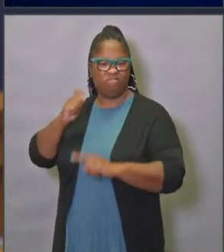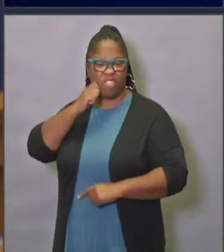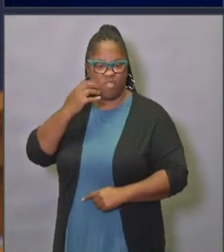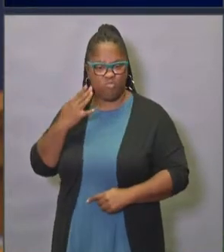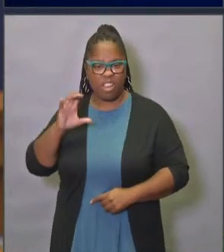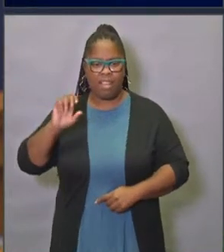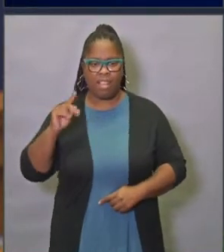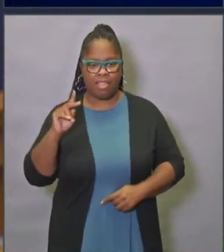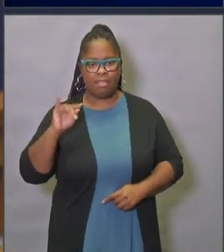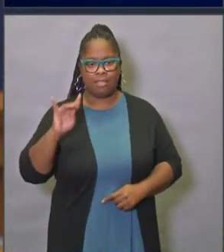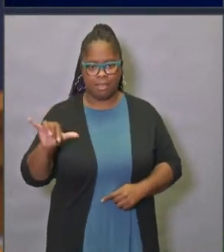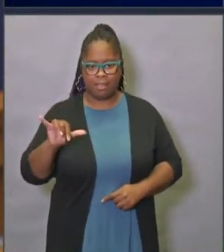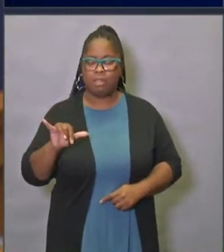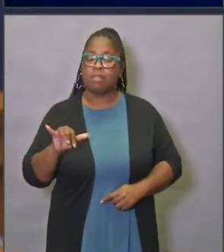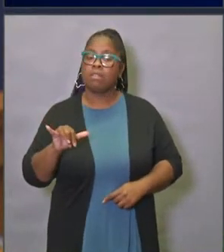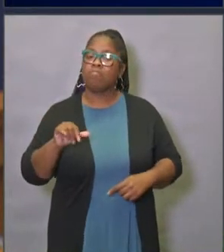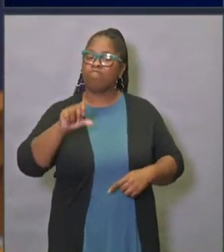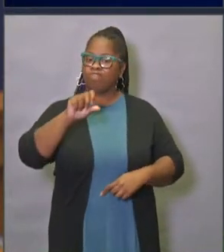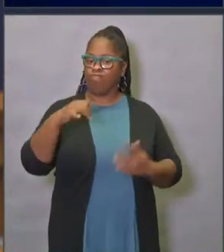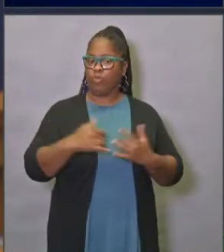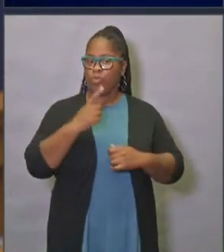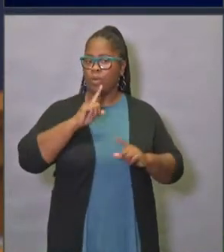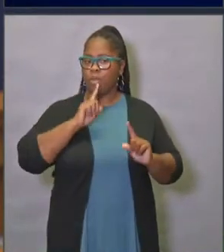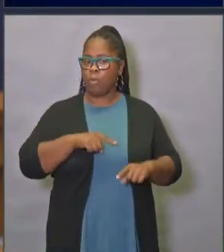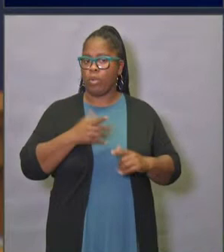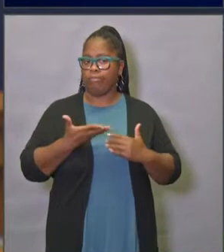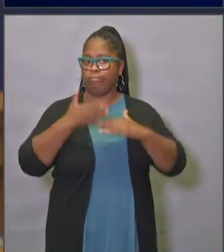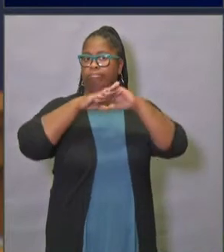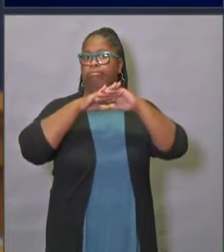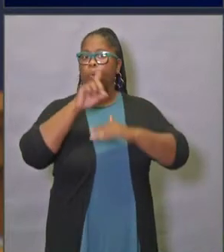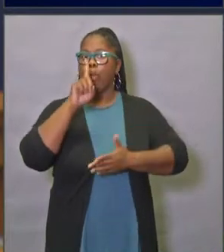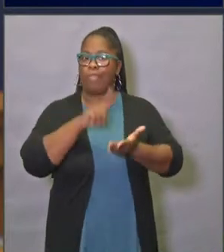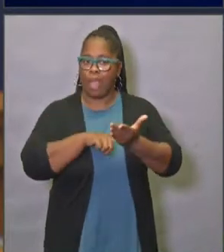race or ethnicity. We are reporting today an additional